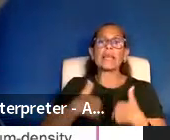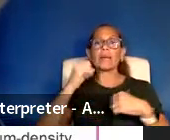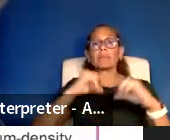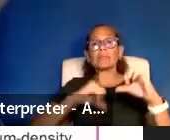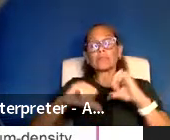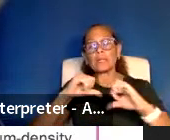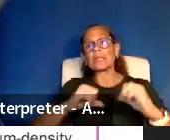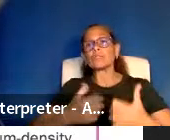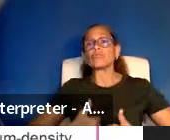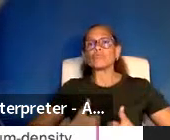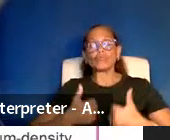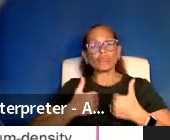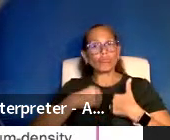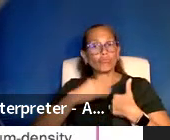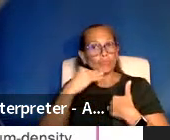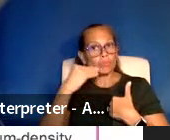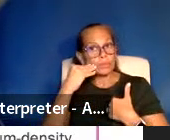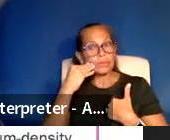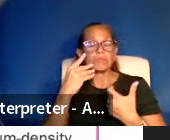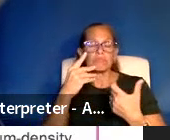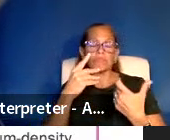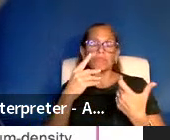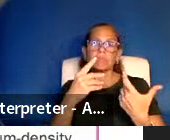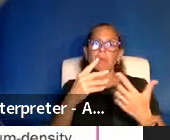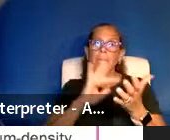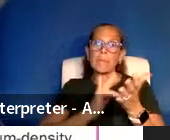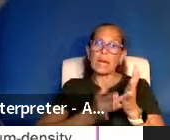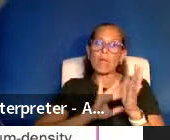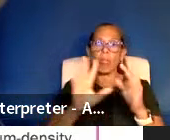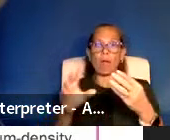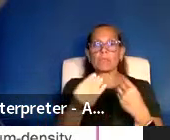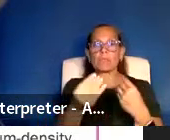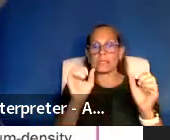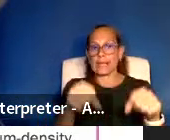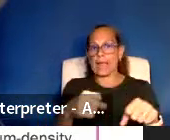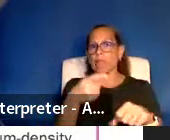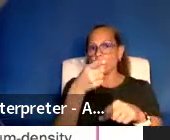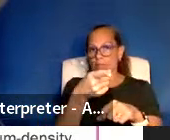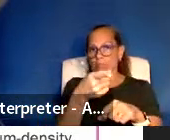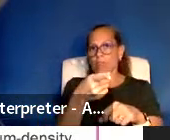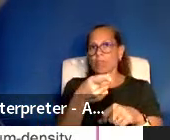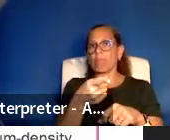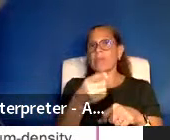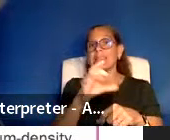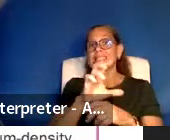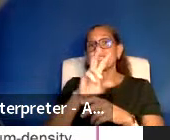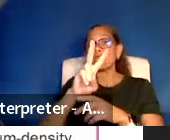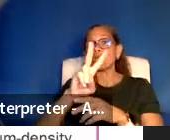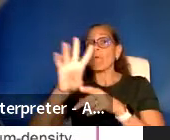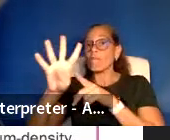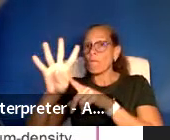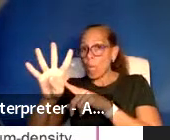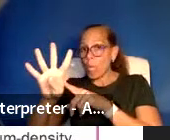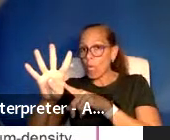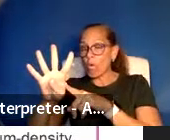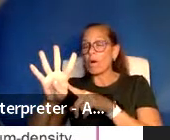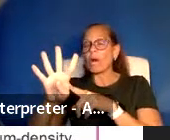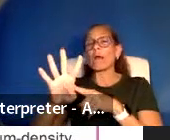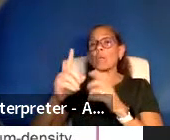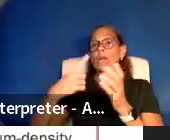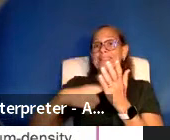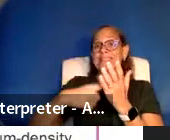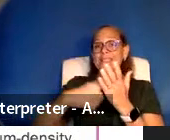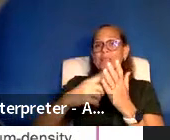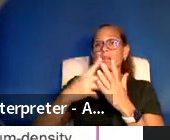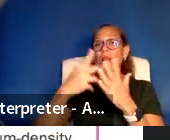as residential and community facility uses, such as medical offices. While the C24 commercial overlays that we discussed a lot for